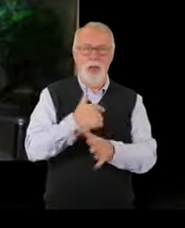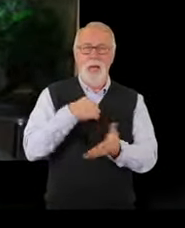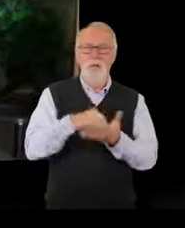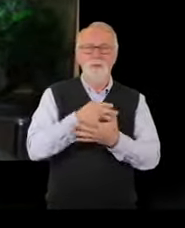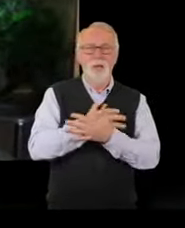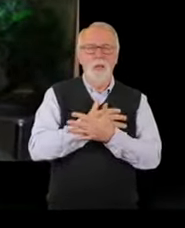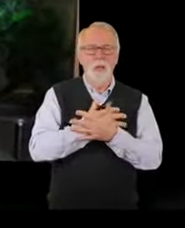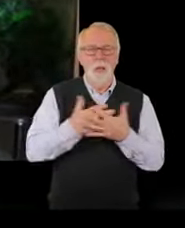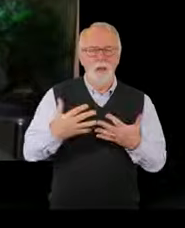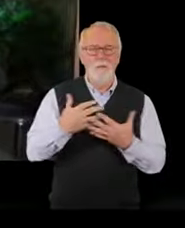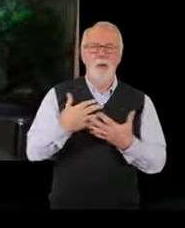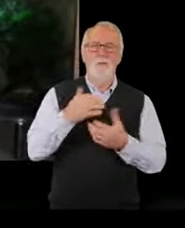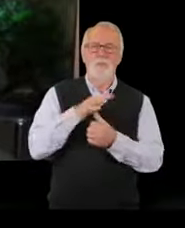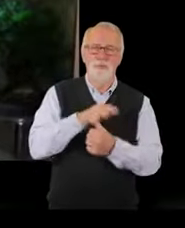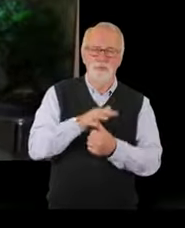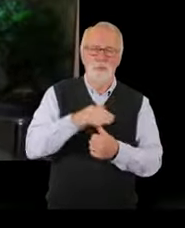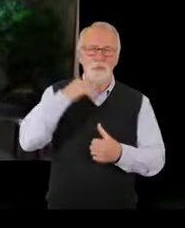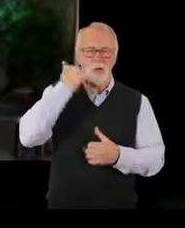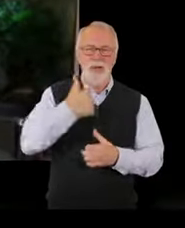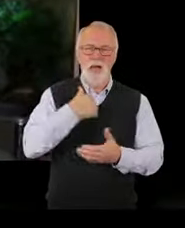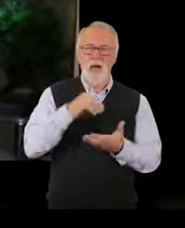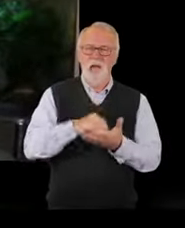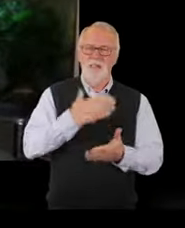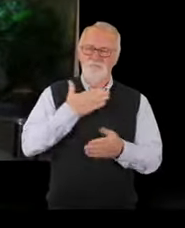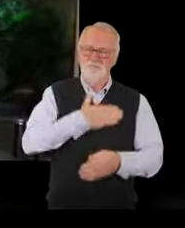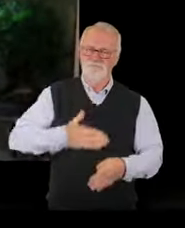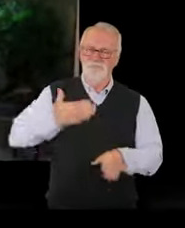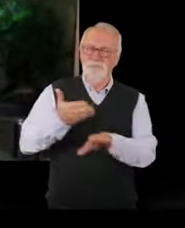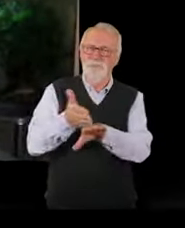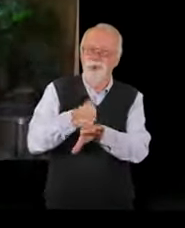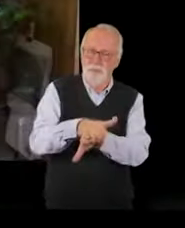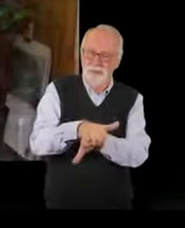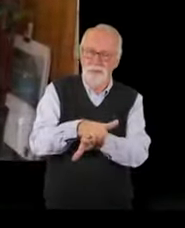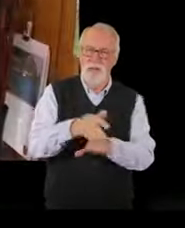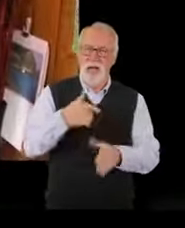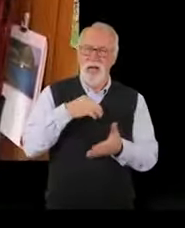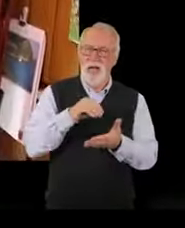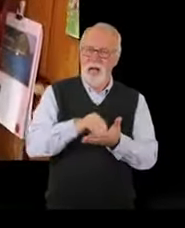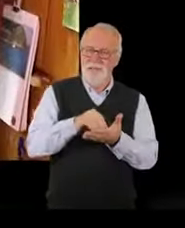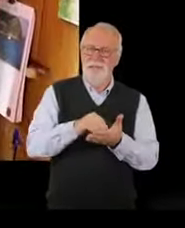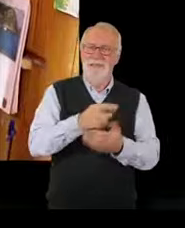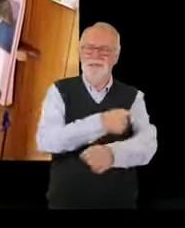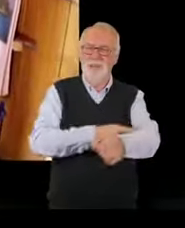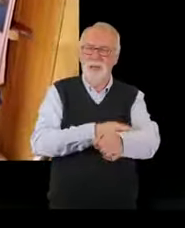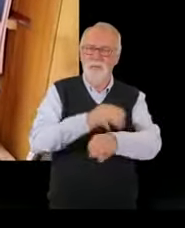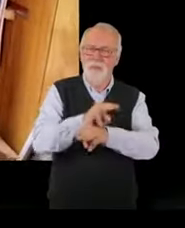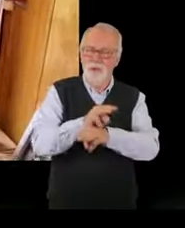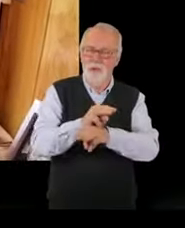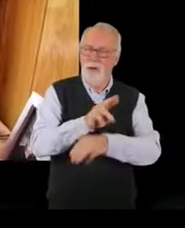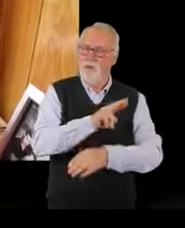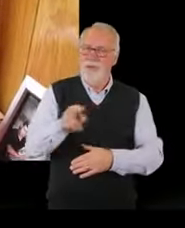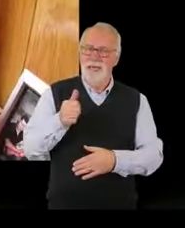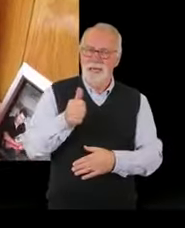because I had a bereavement and I had a disabled mother and I wasn't able to lift the telephone. And I had no one to help me.